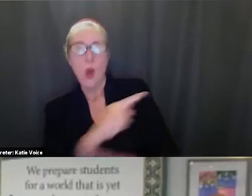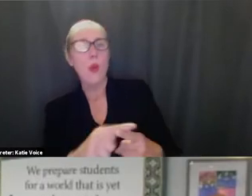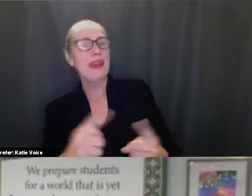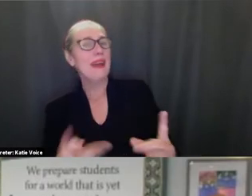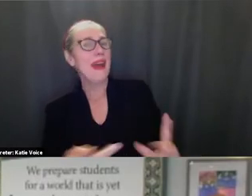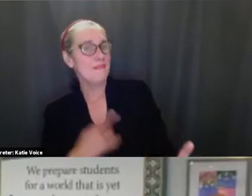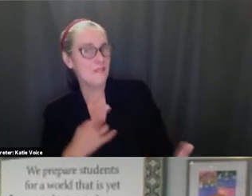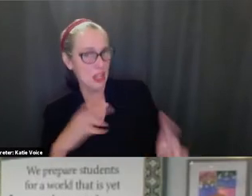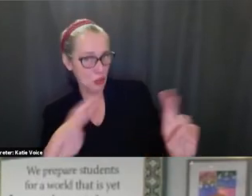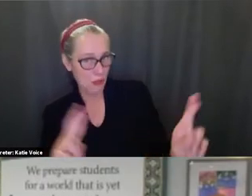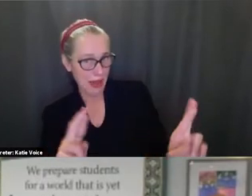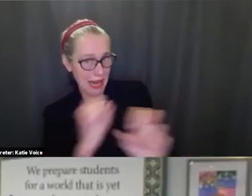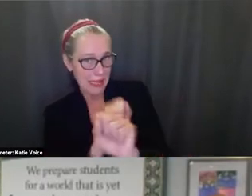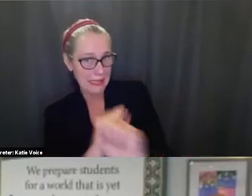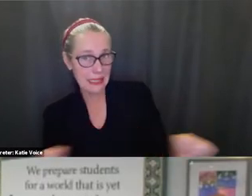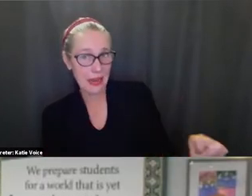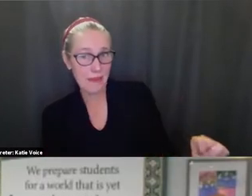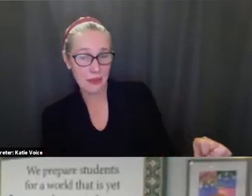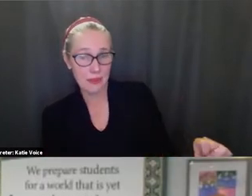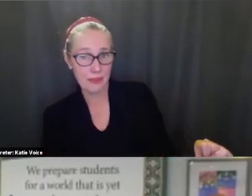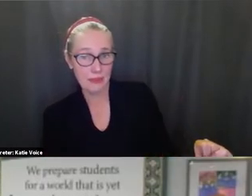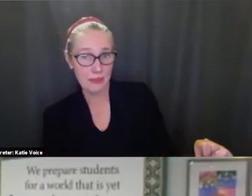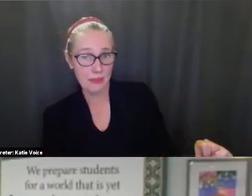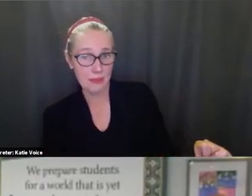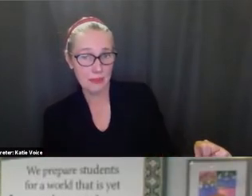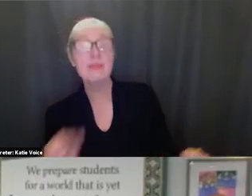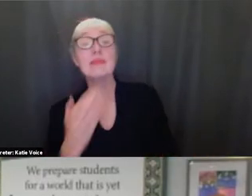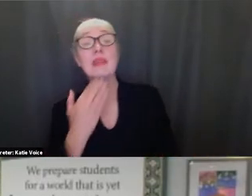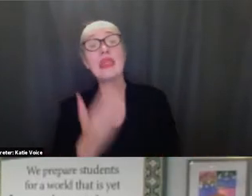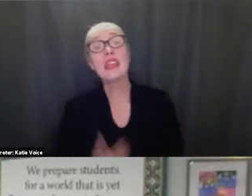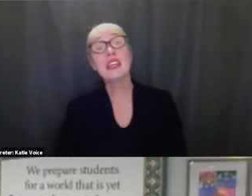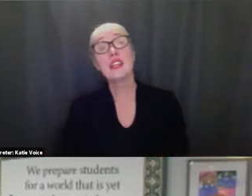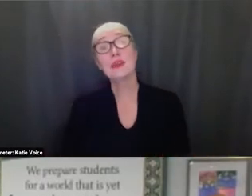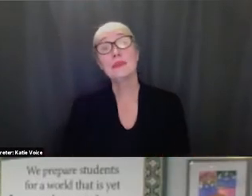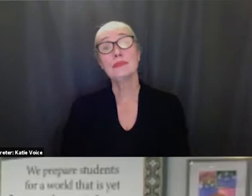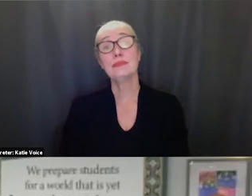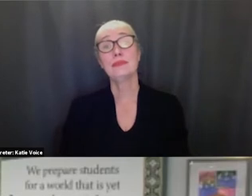ready and safe thank you